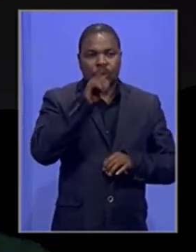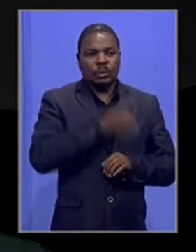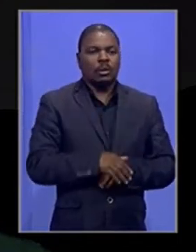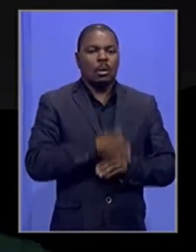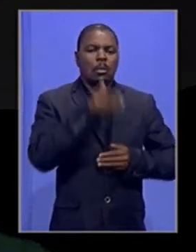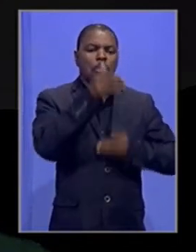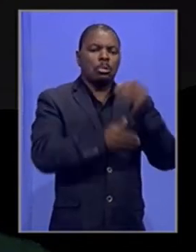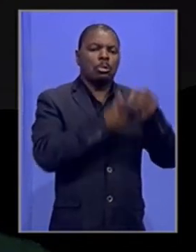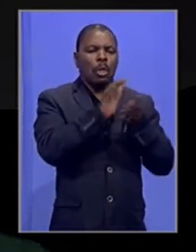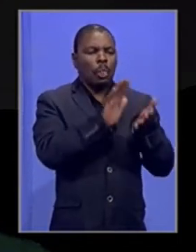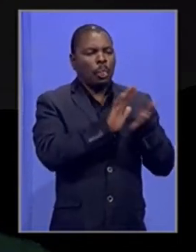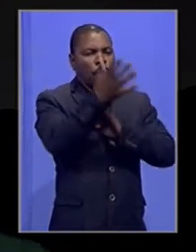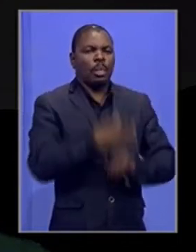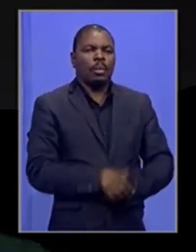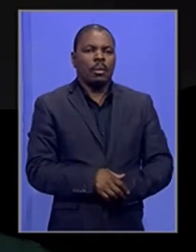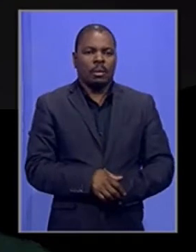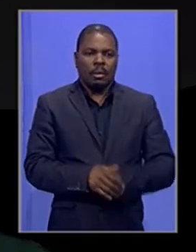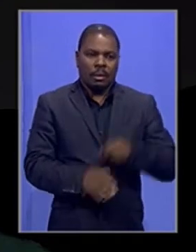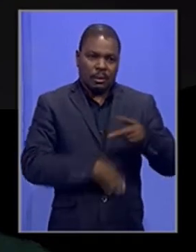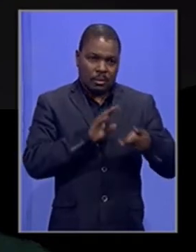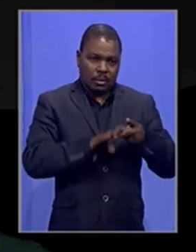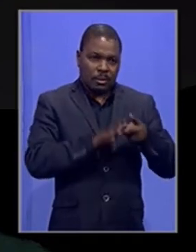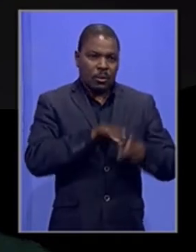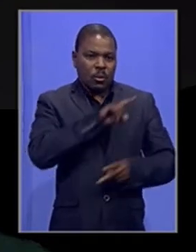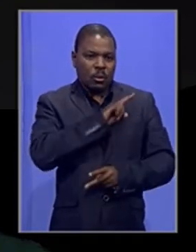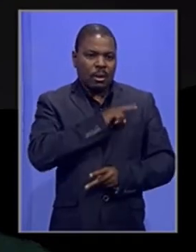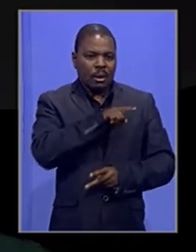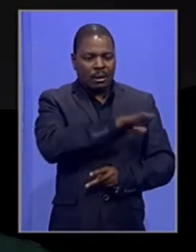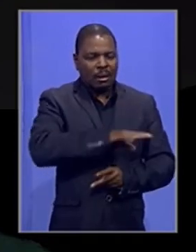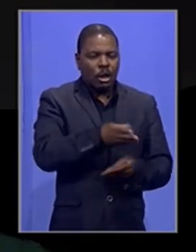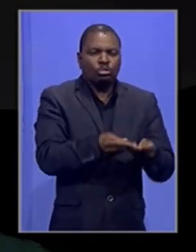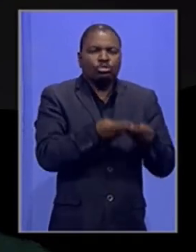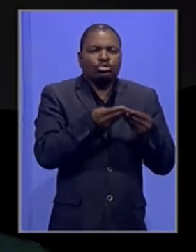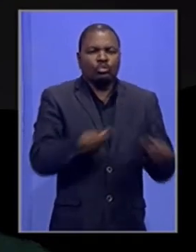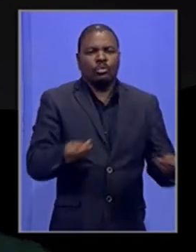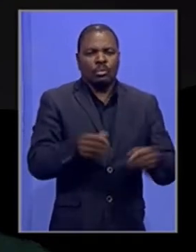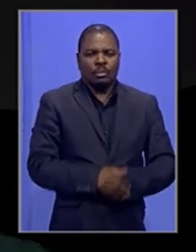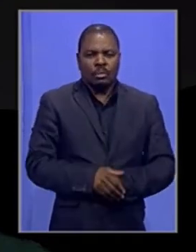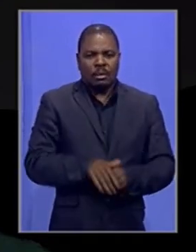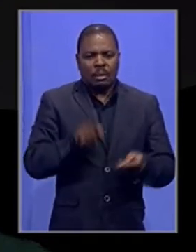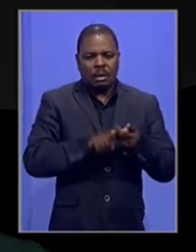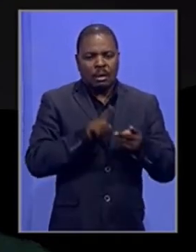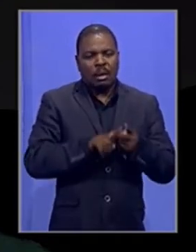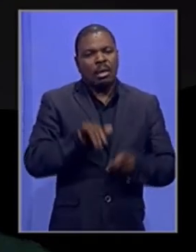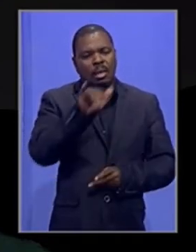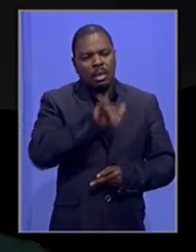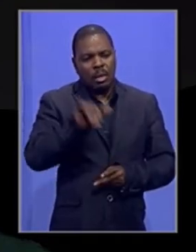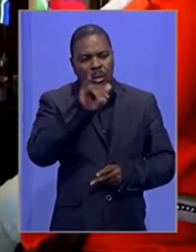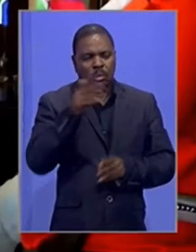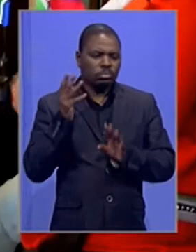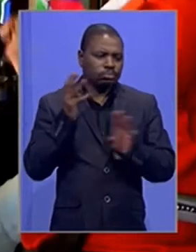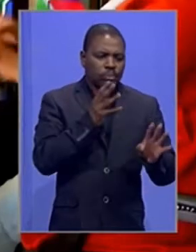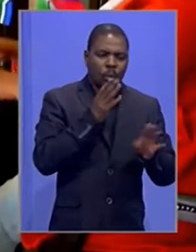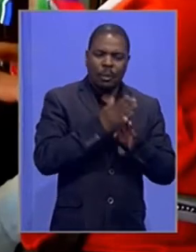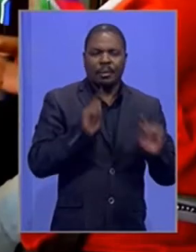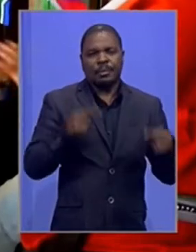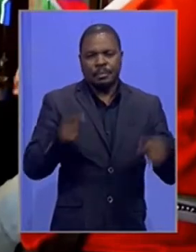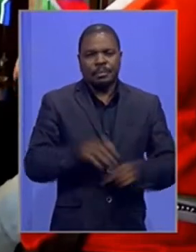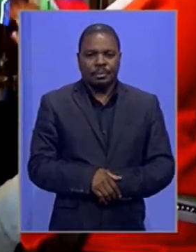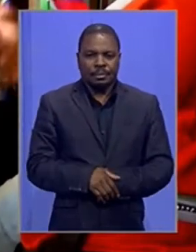progress on that score because the ground became very soft and obviously yellow fleet could not work. Ho sale